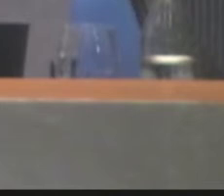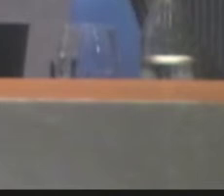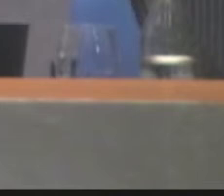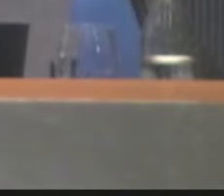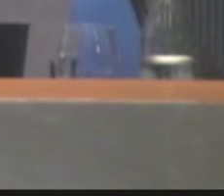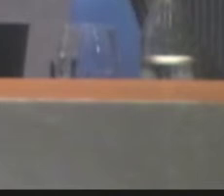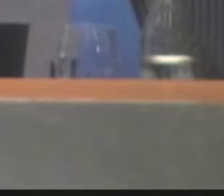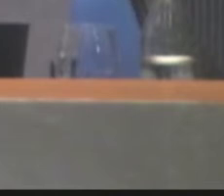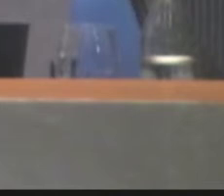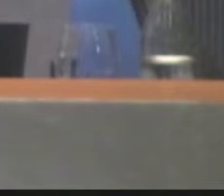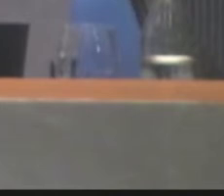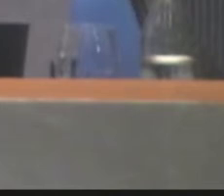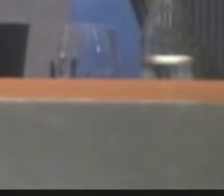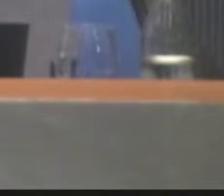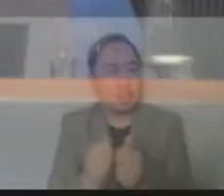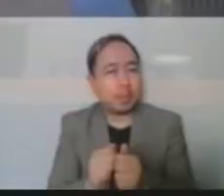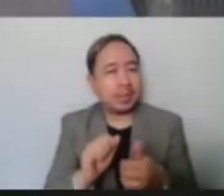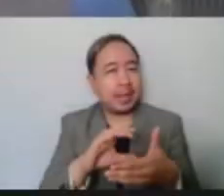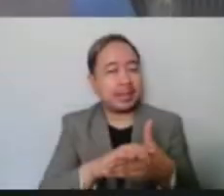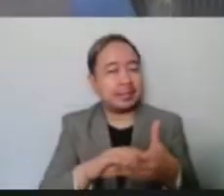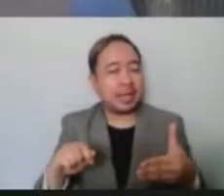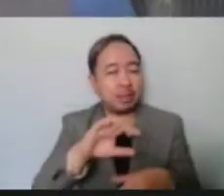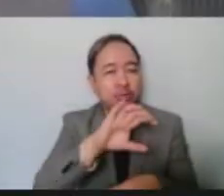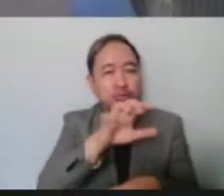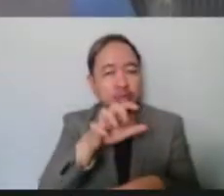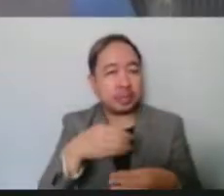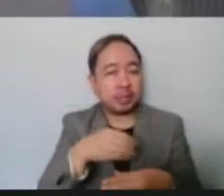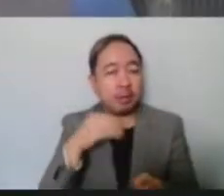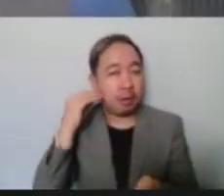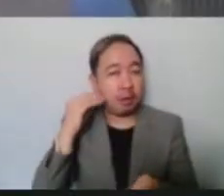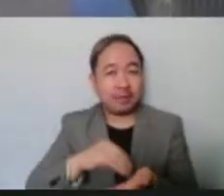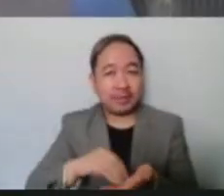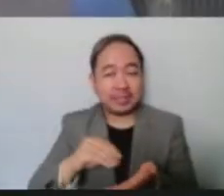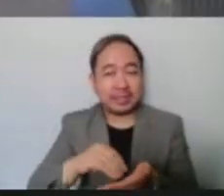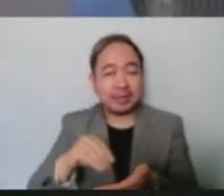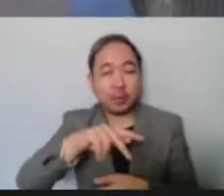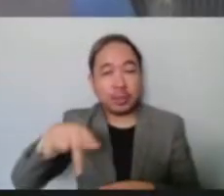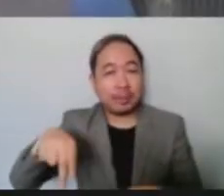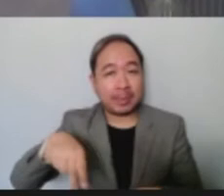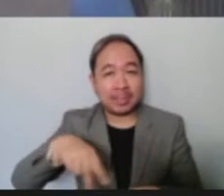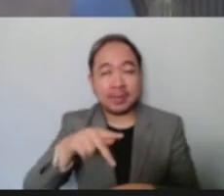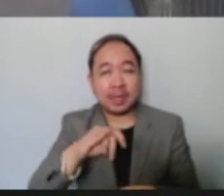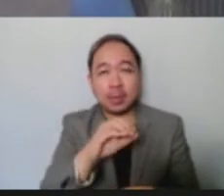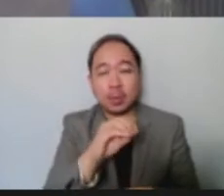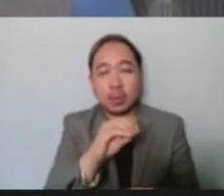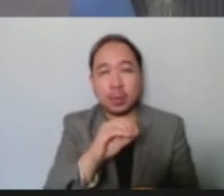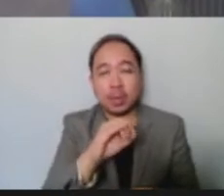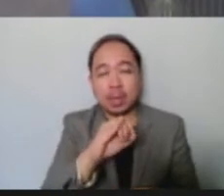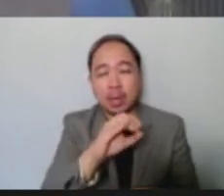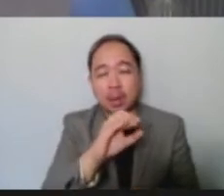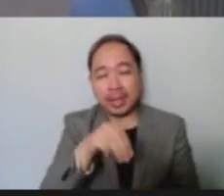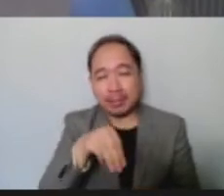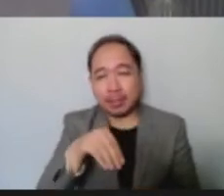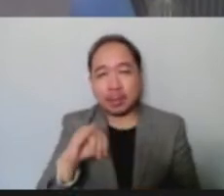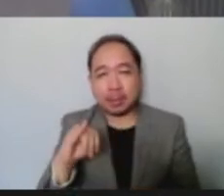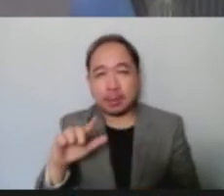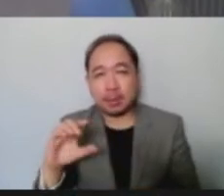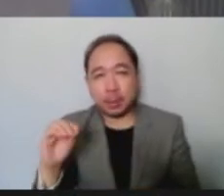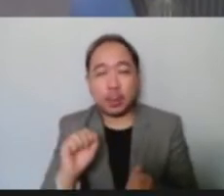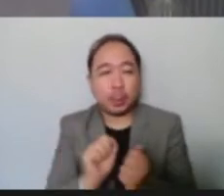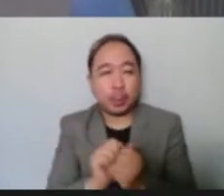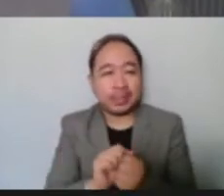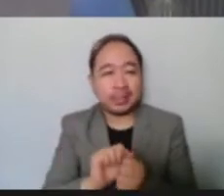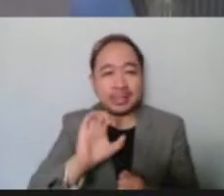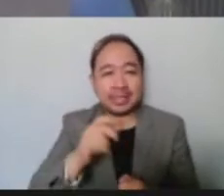co-hosted by s-cup's original office for the Pacific iom iro hchr